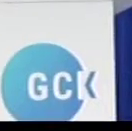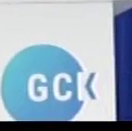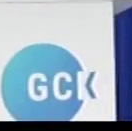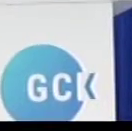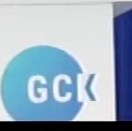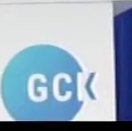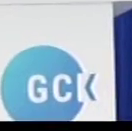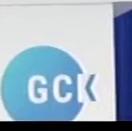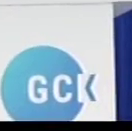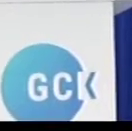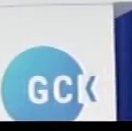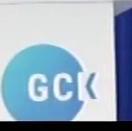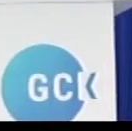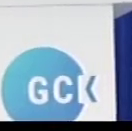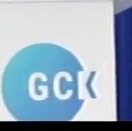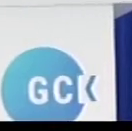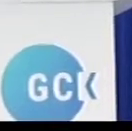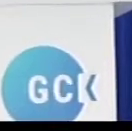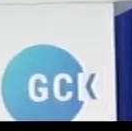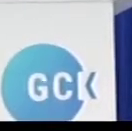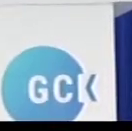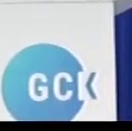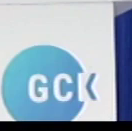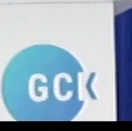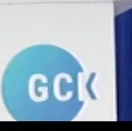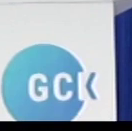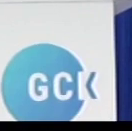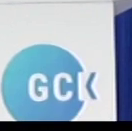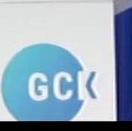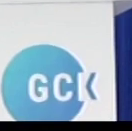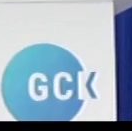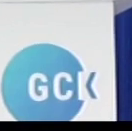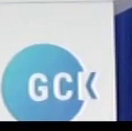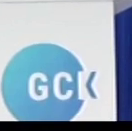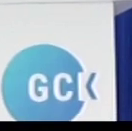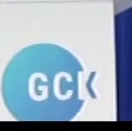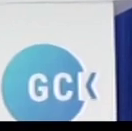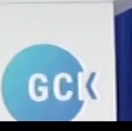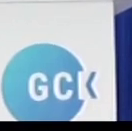Thank the Lord Almighty for this second session of the day.